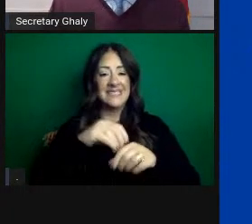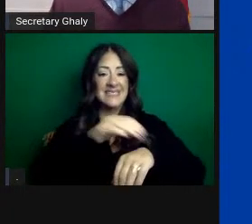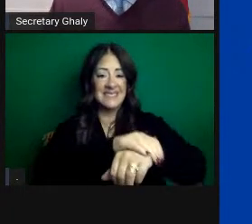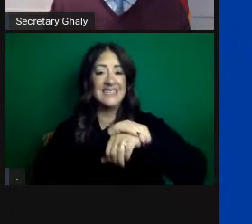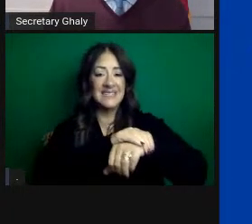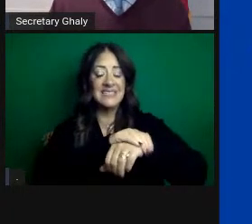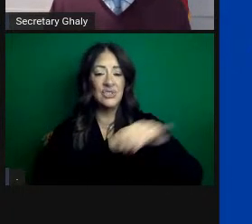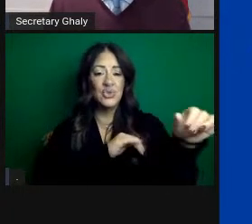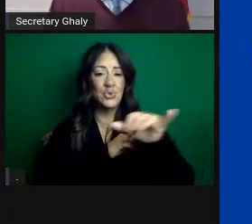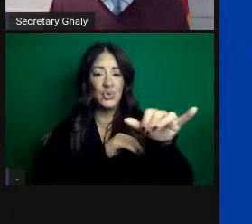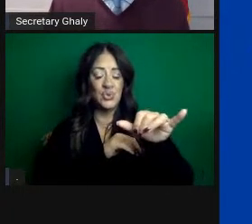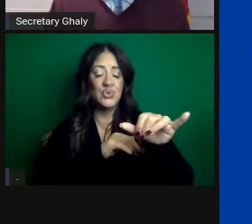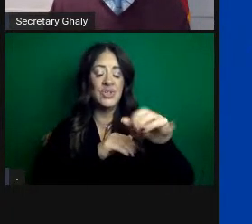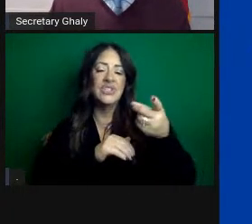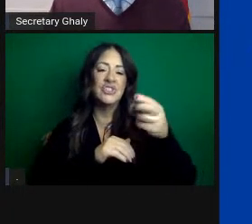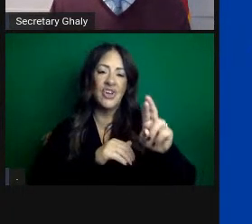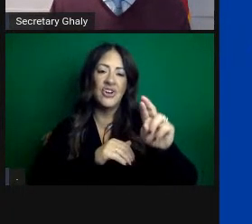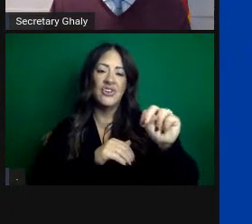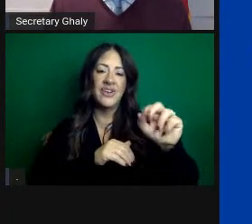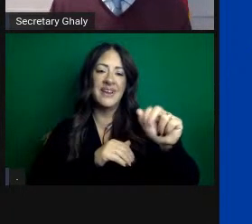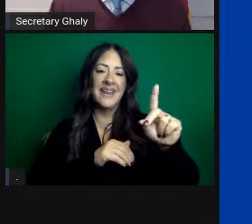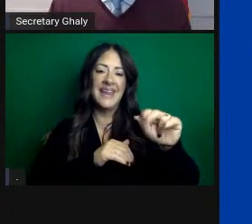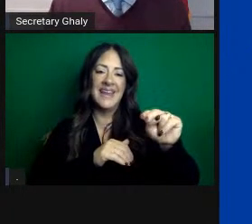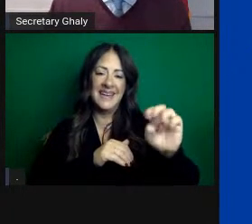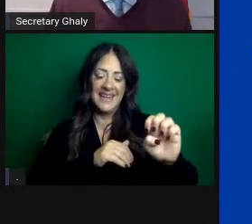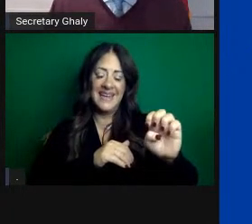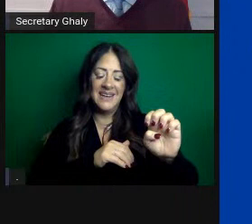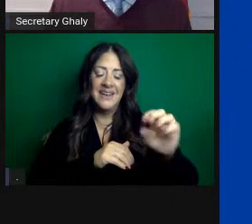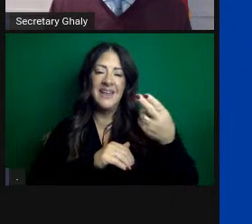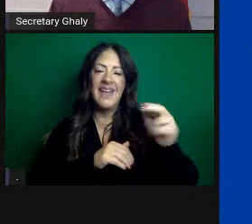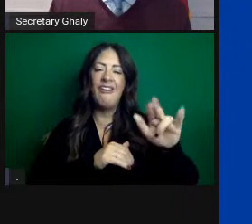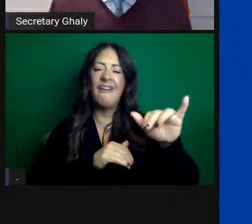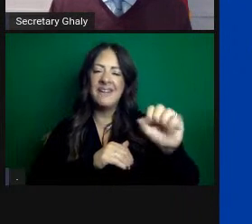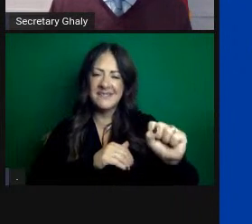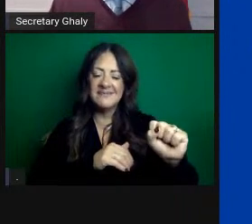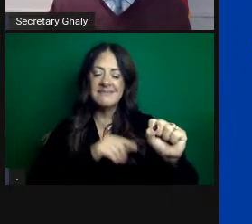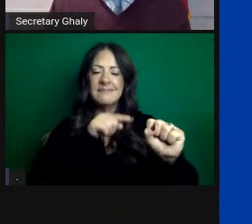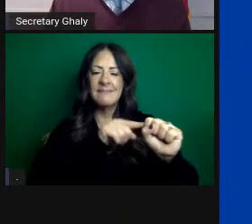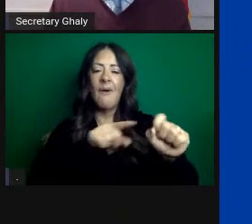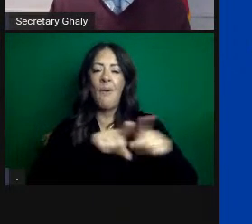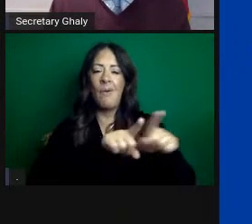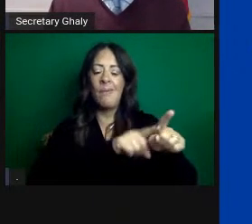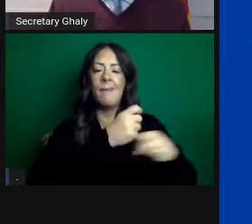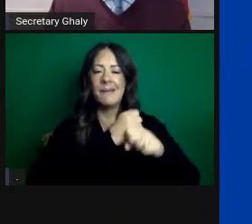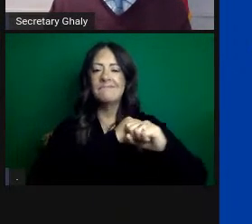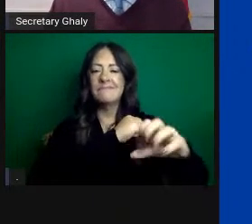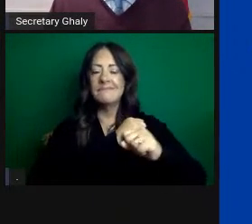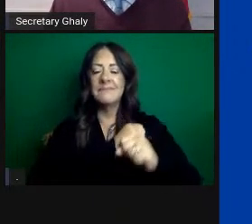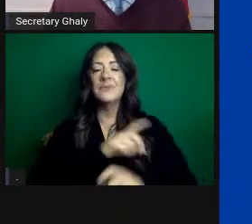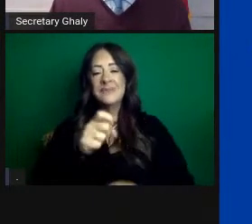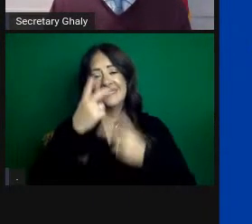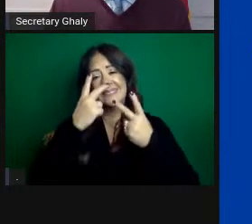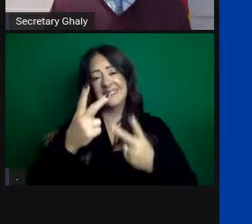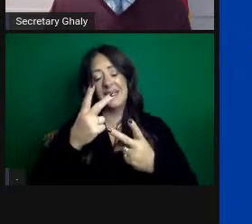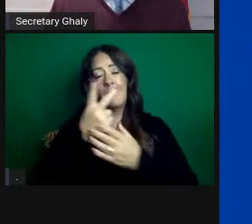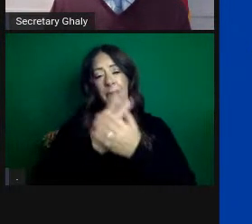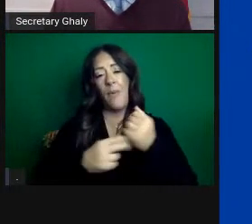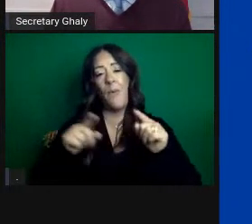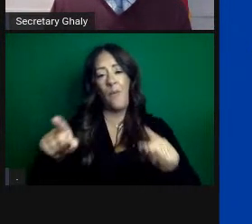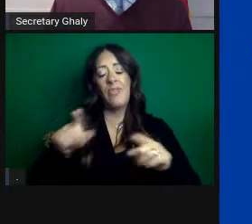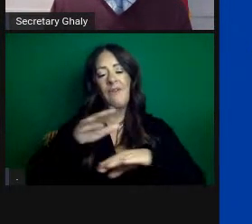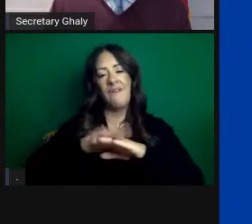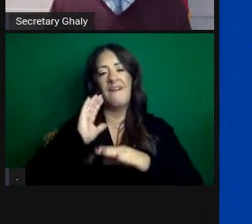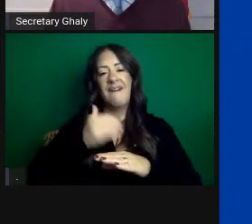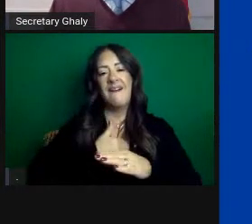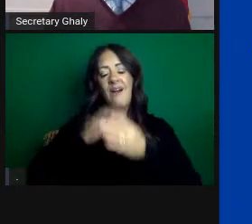our own Surgeon General, Dr. Nadine Burke-Harris. Both are streaming or can be seen on our